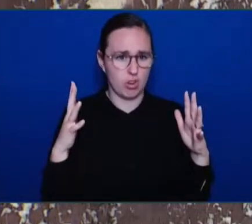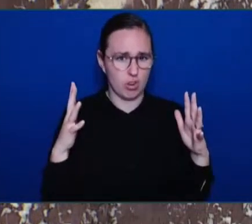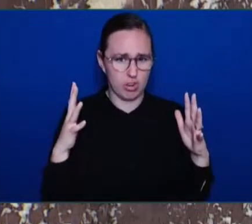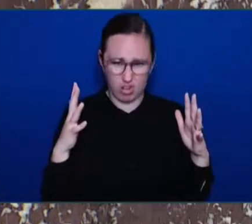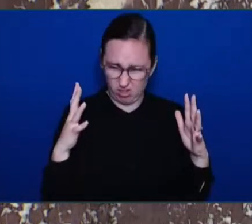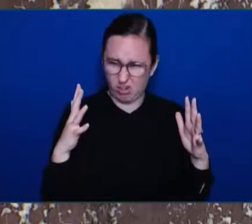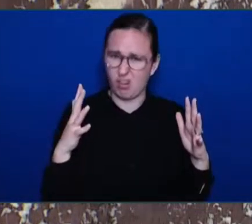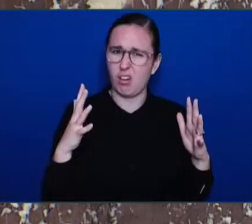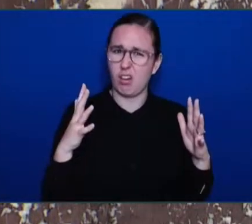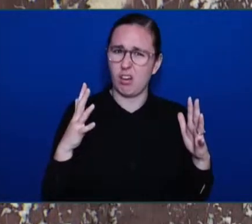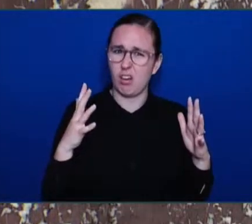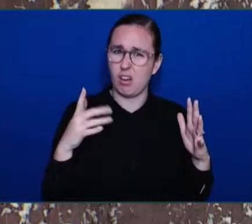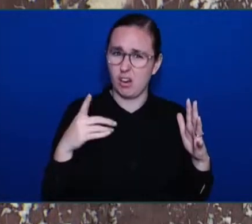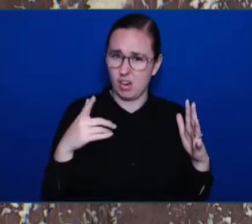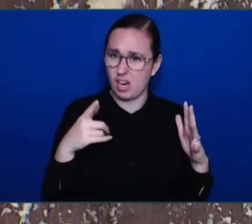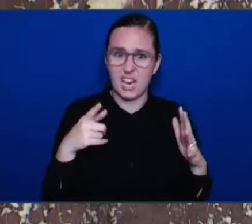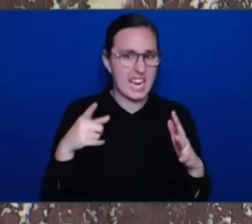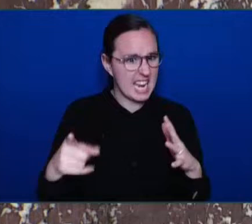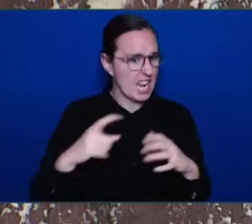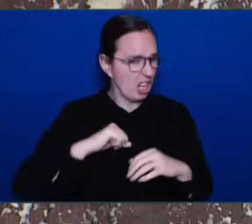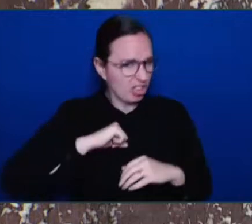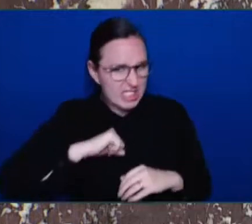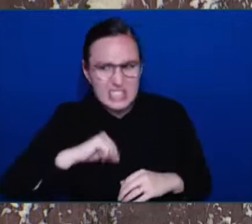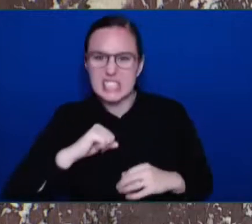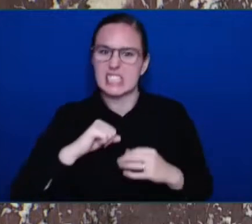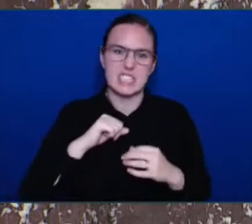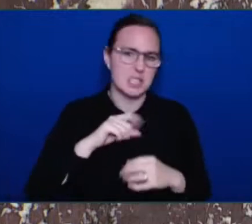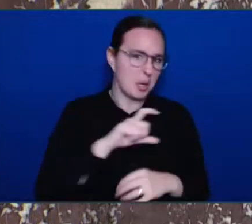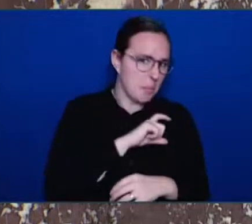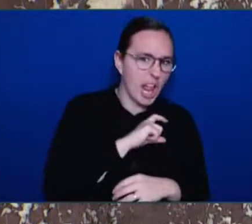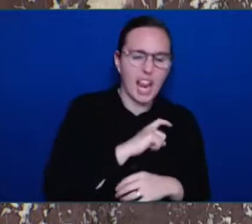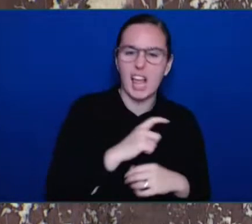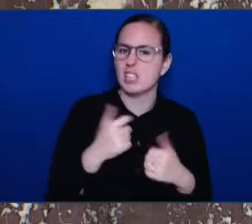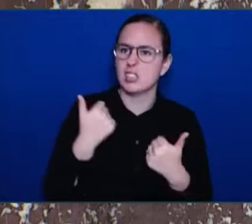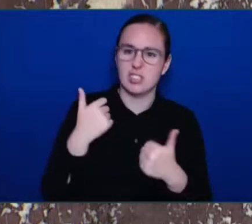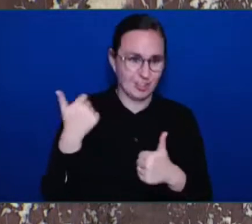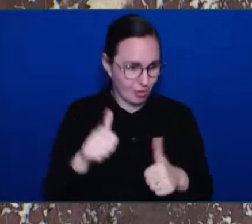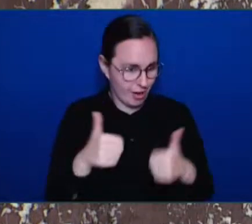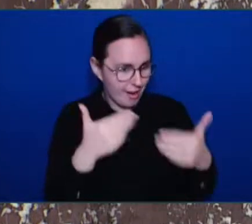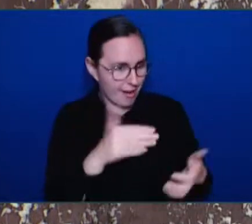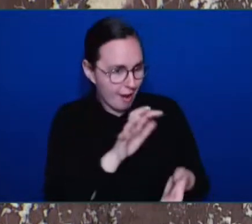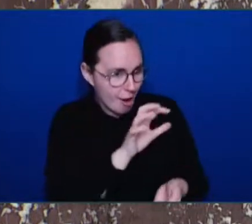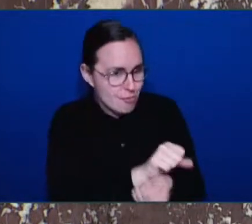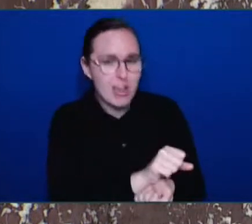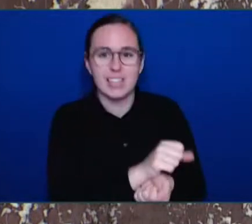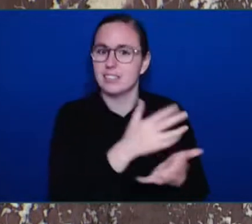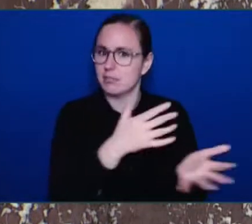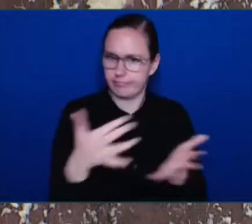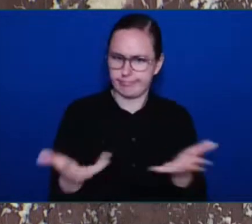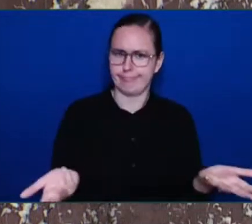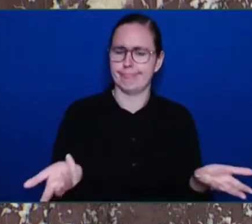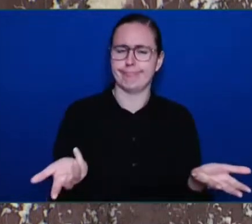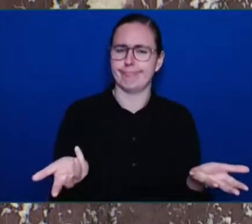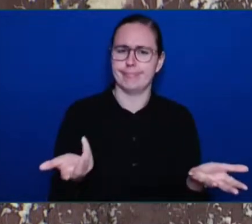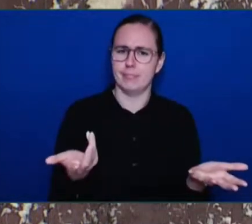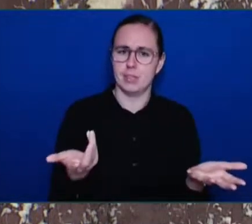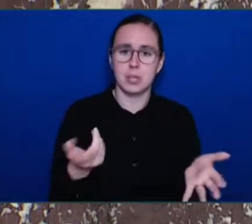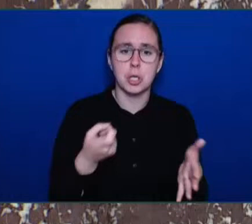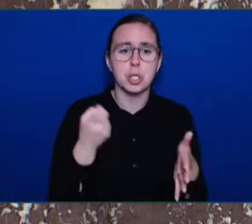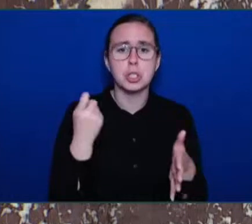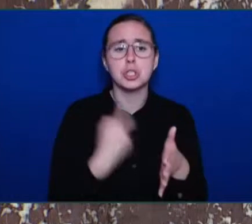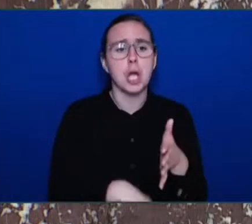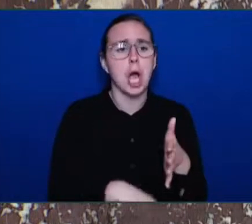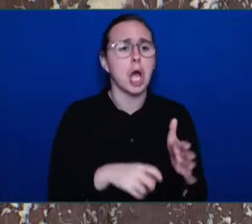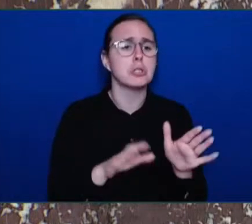were stayed by Crown Counsel. Just last month, he breached his bail conditions for charges related to theft,